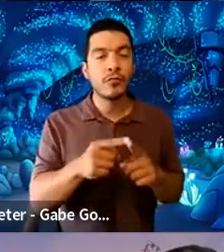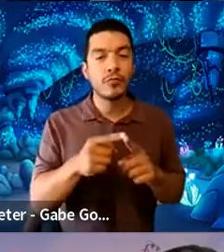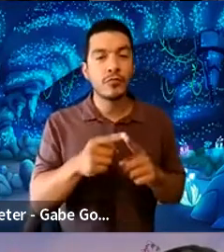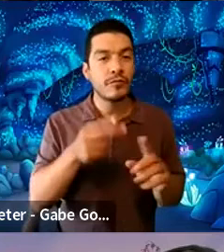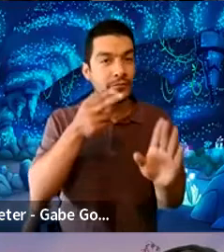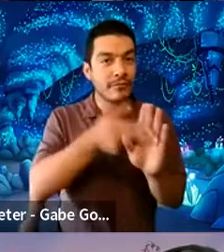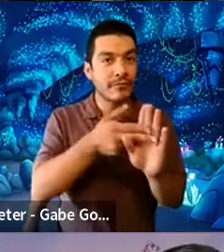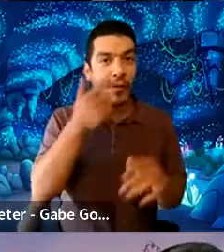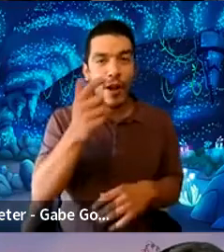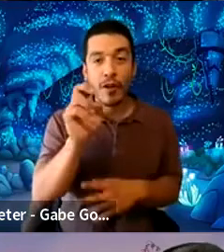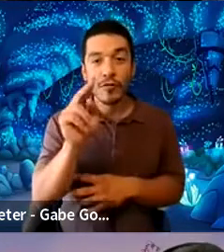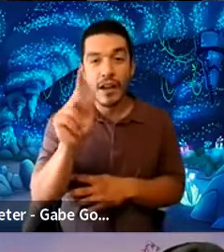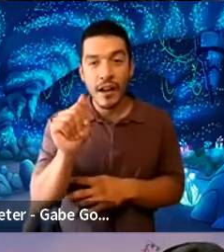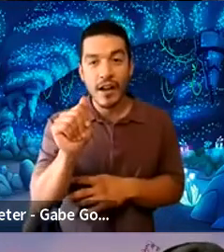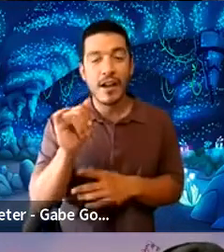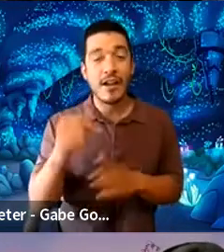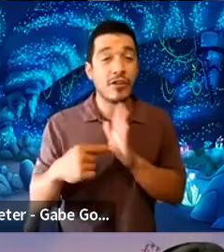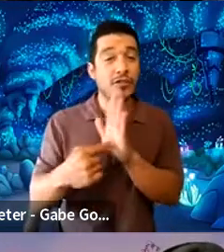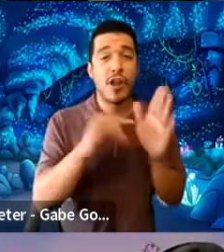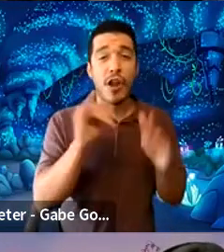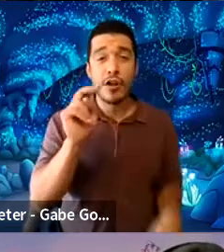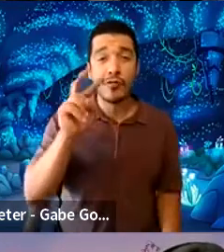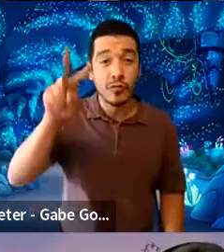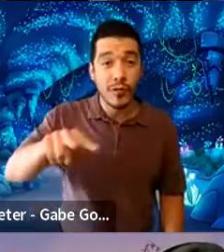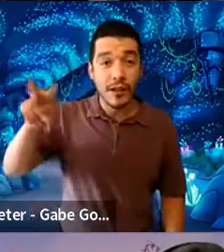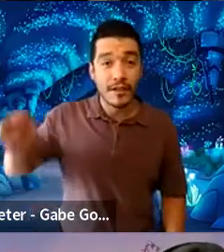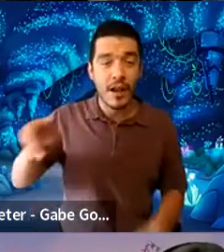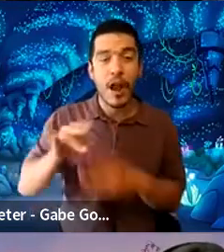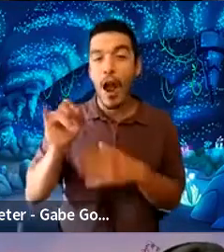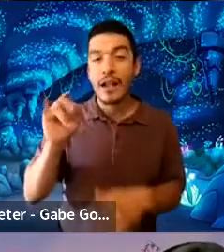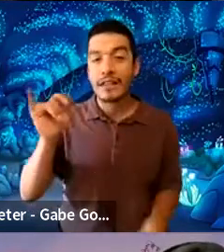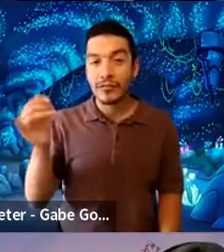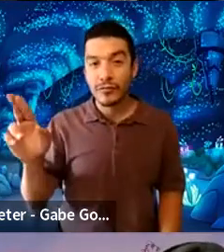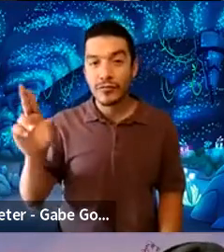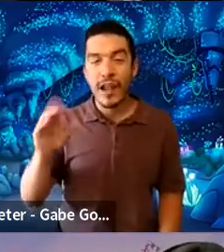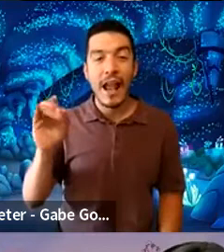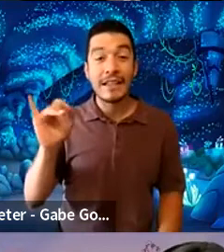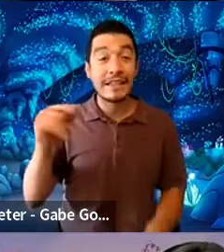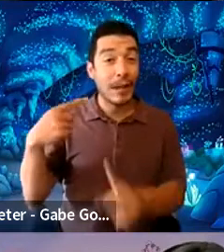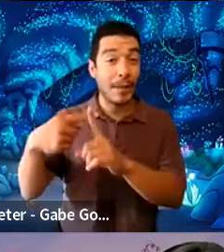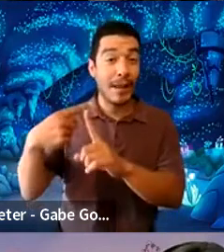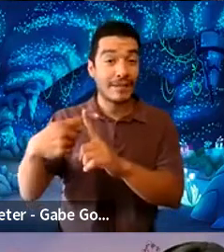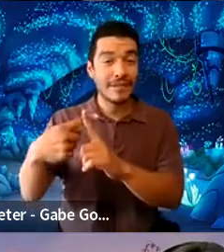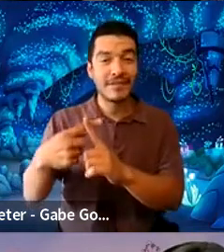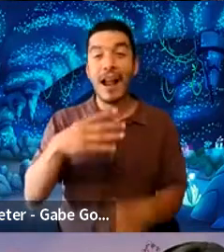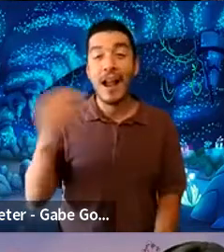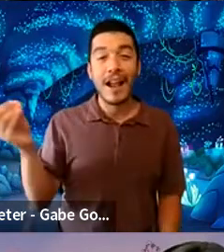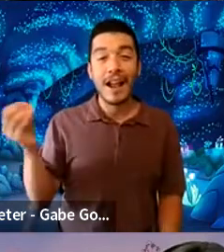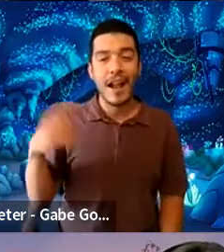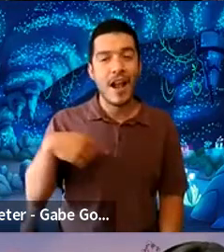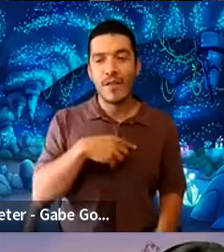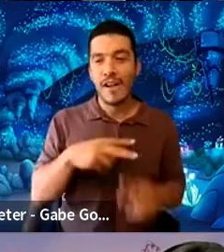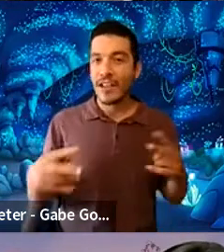in to Eureka, which airs on June 22nd on Disney Junior and Disney Plus. And we're